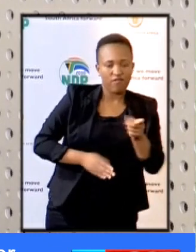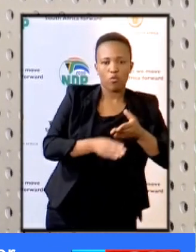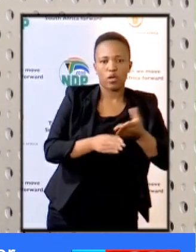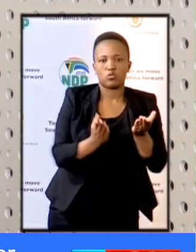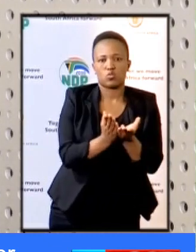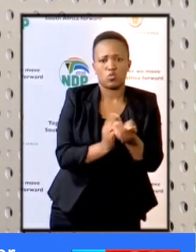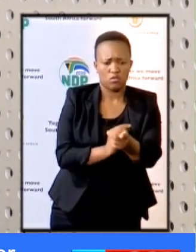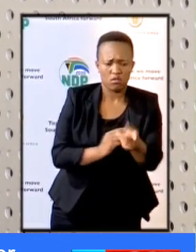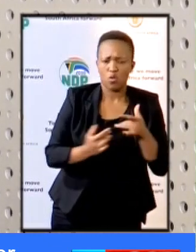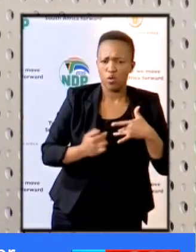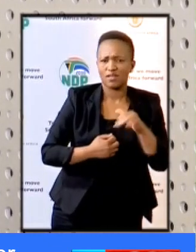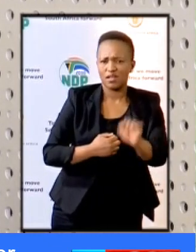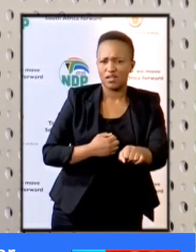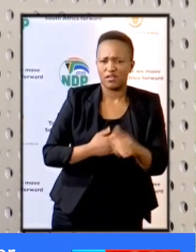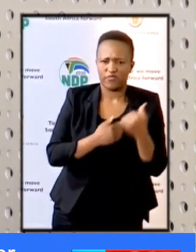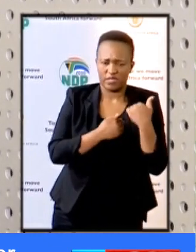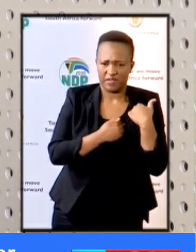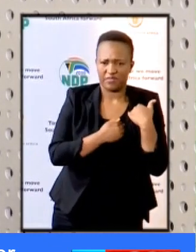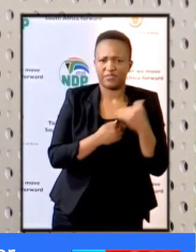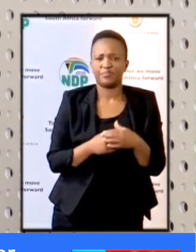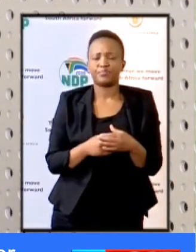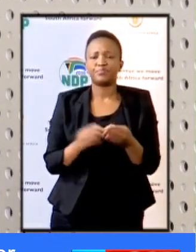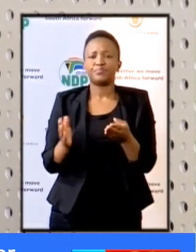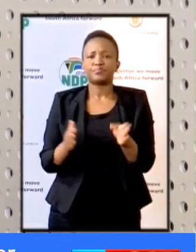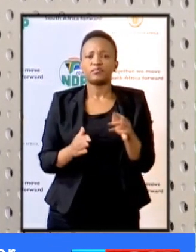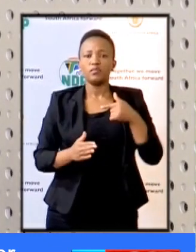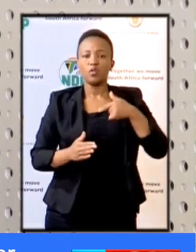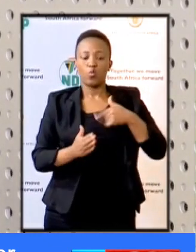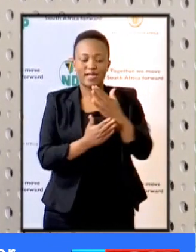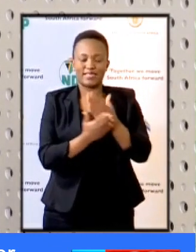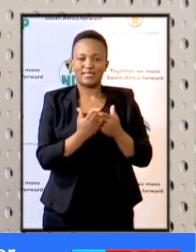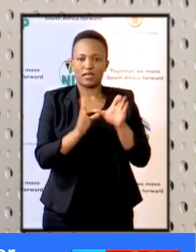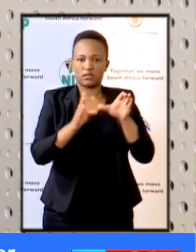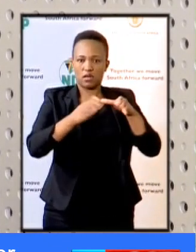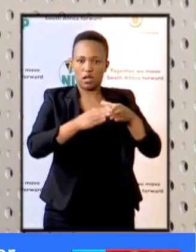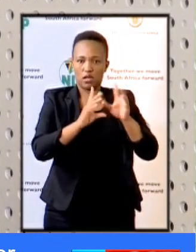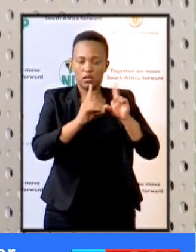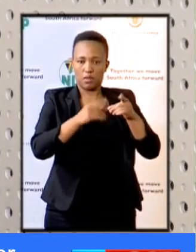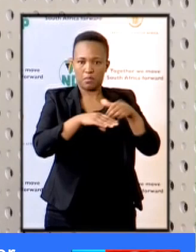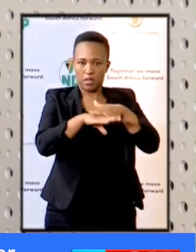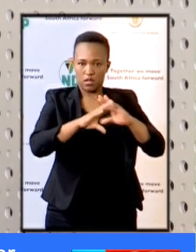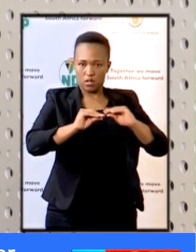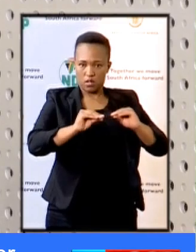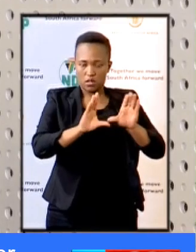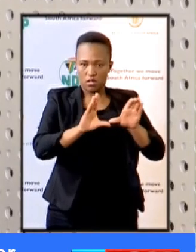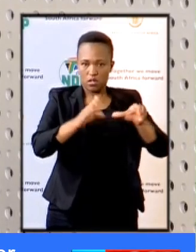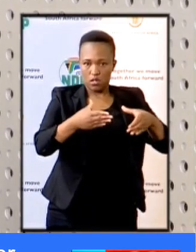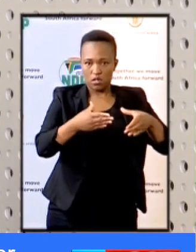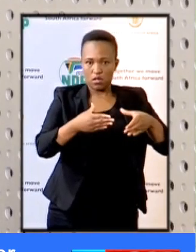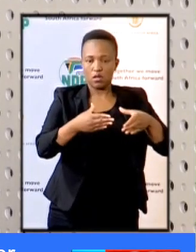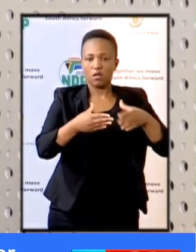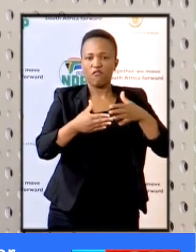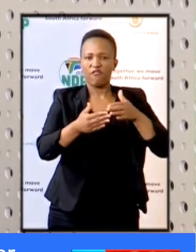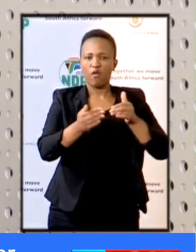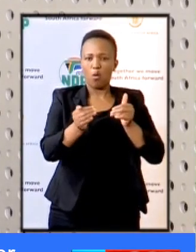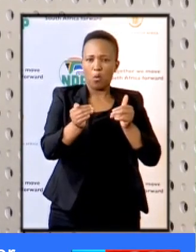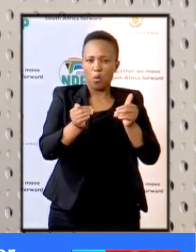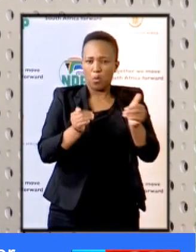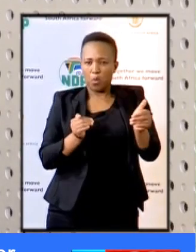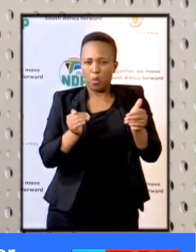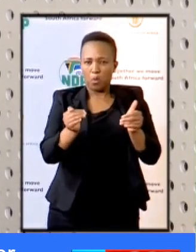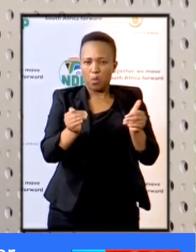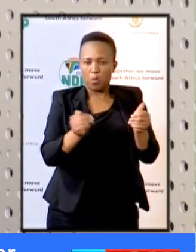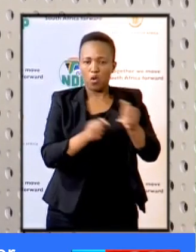as a sector developed what we call standard operating procedures for the containment and management of